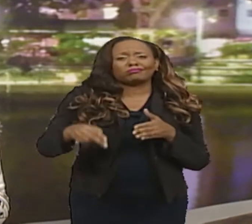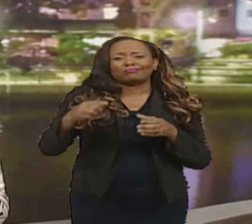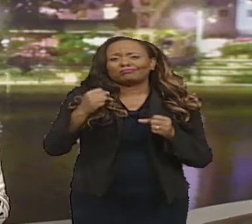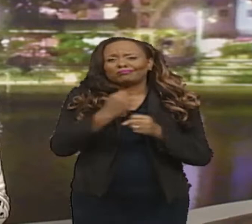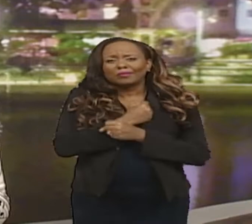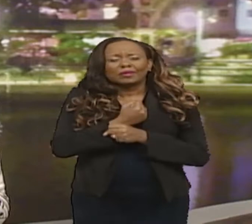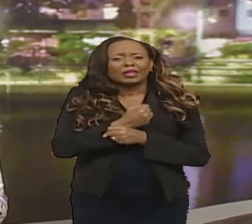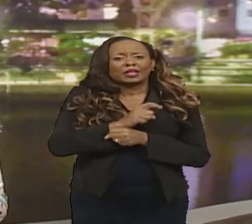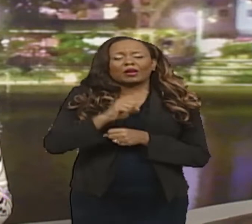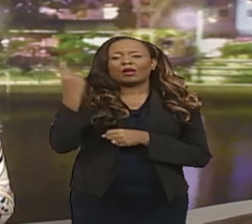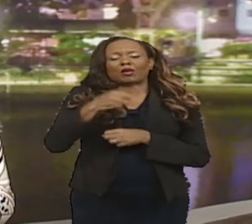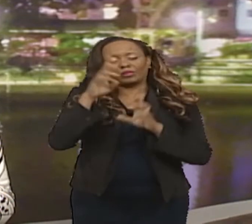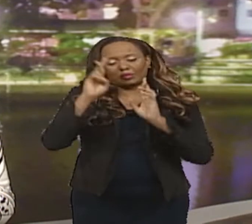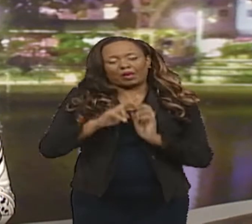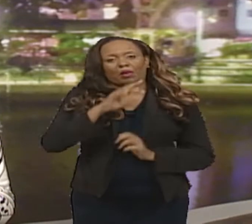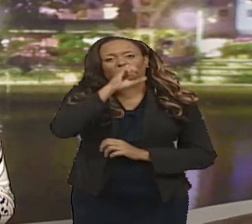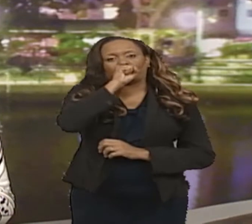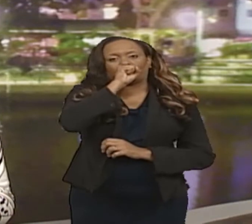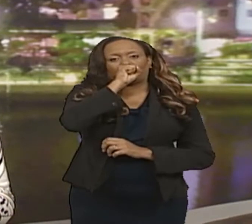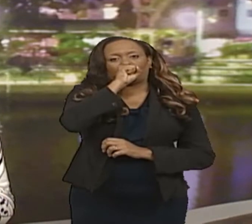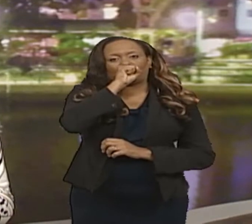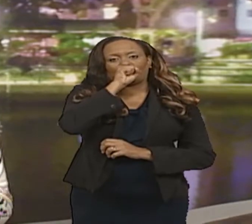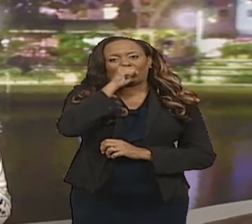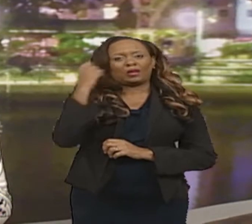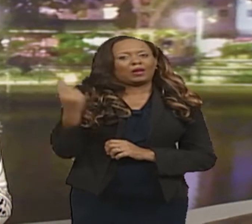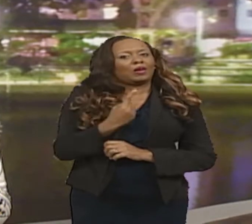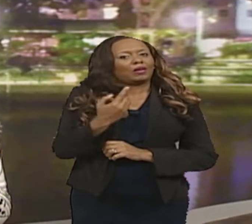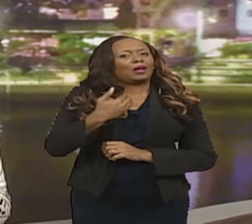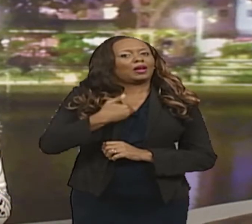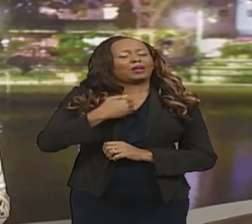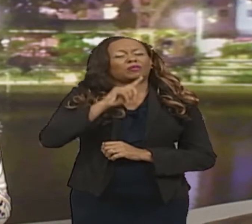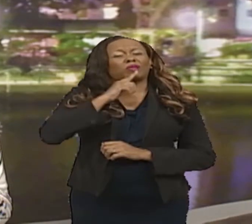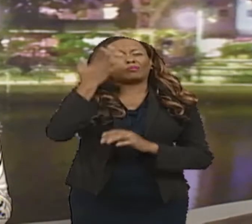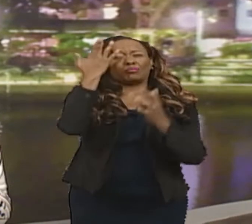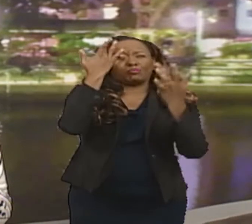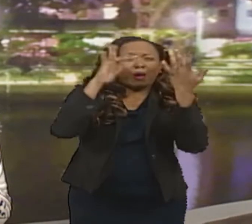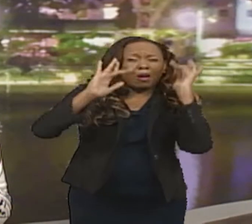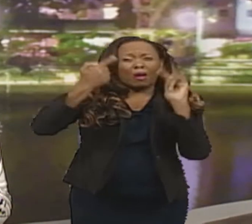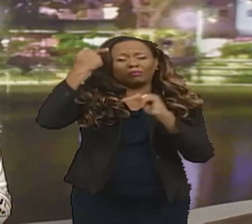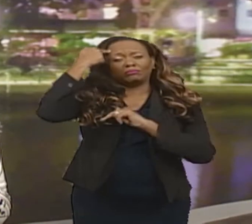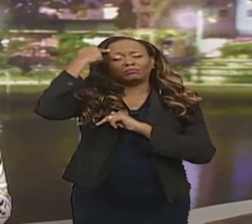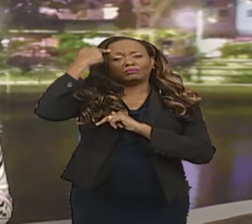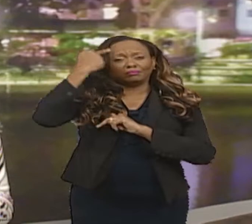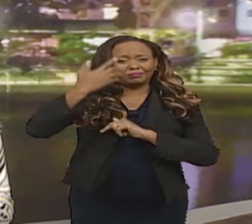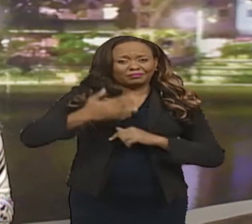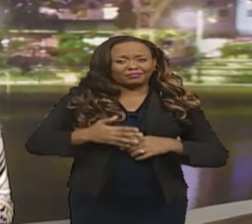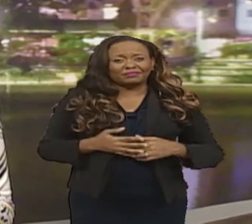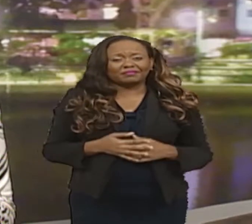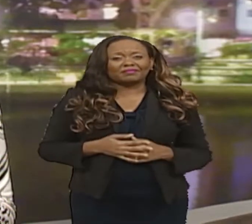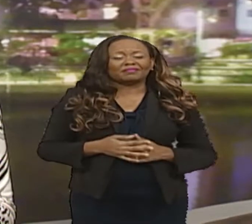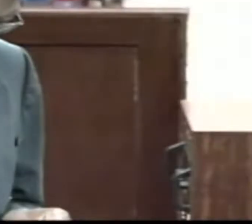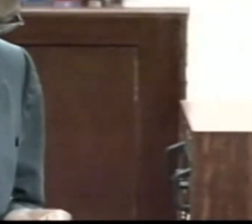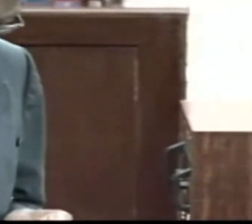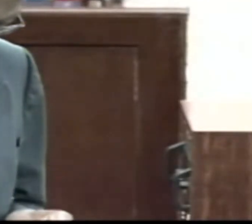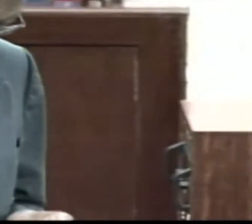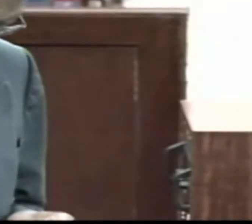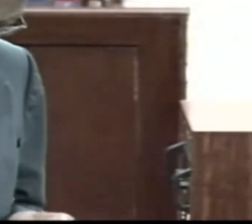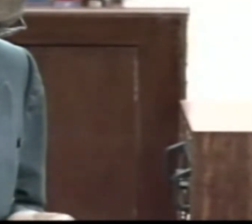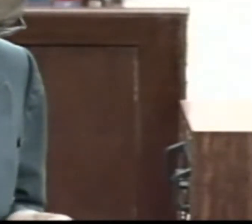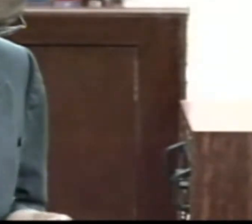respected confidentiality. He says Sir Fred also possessed one of the best brains. A